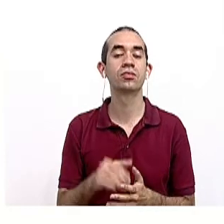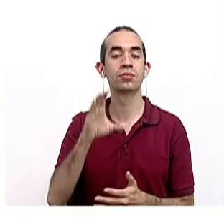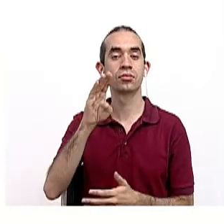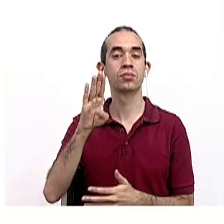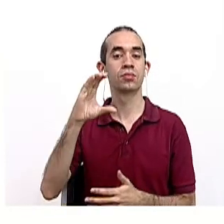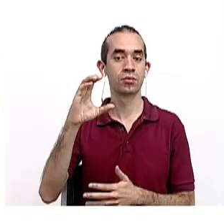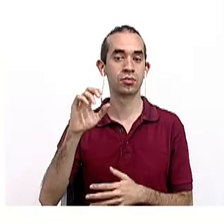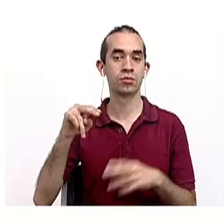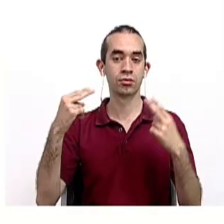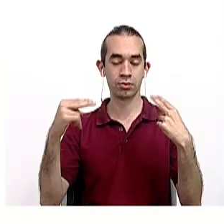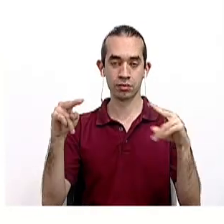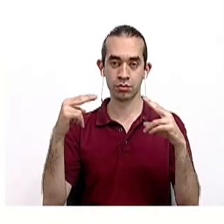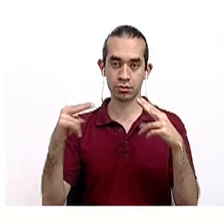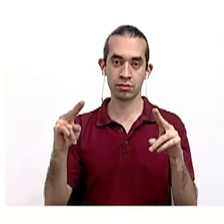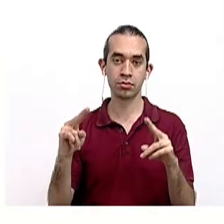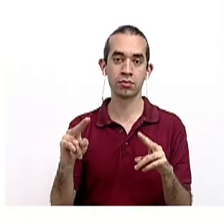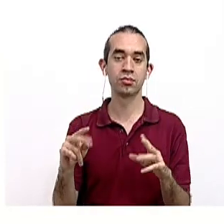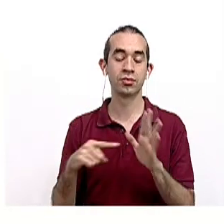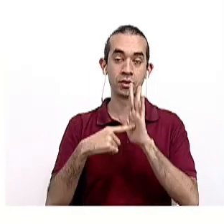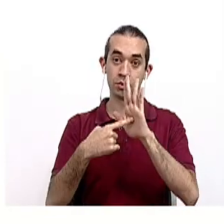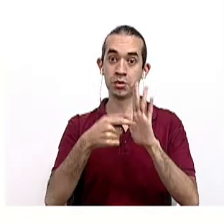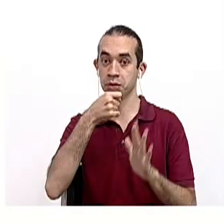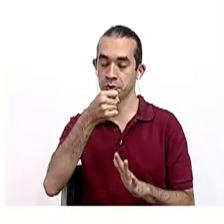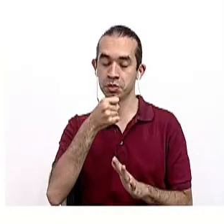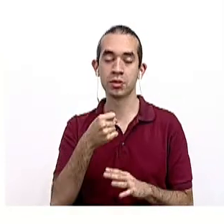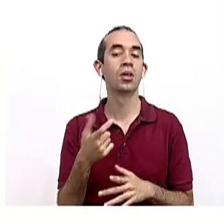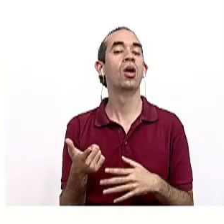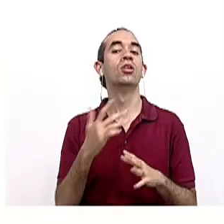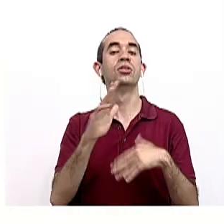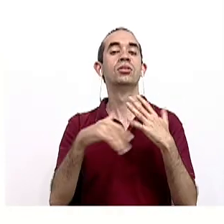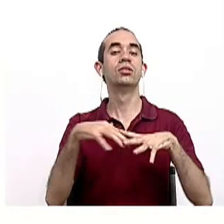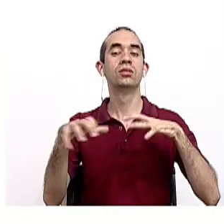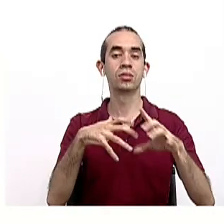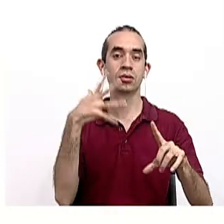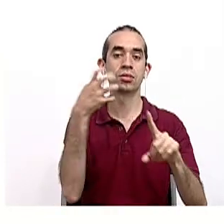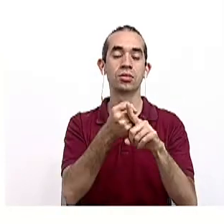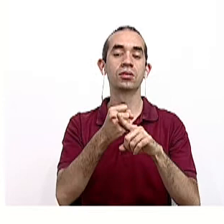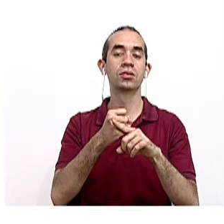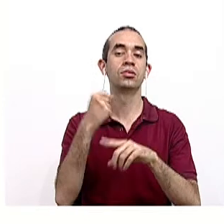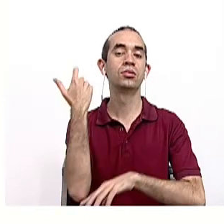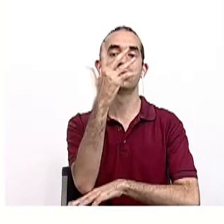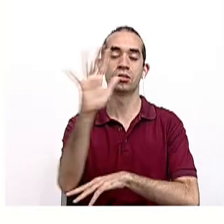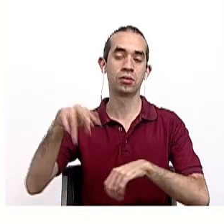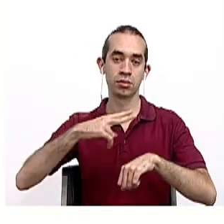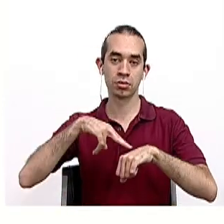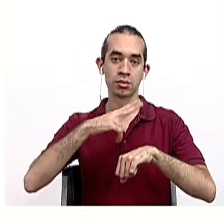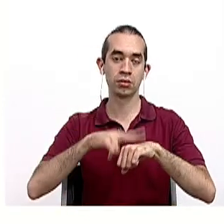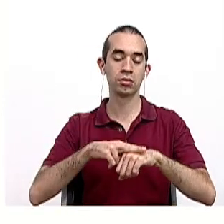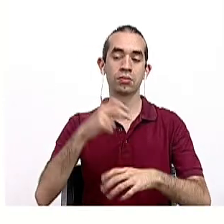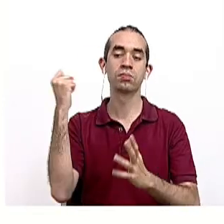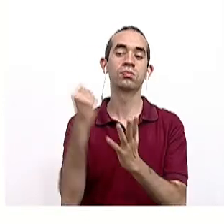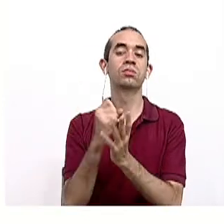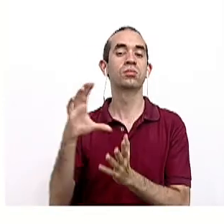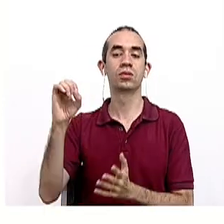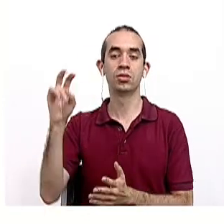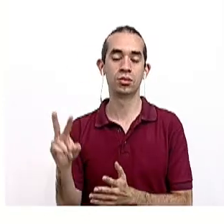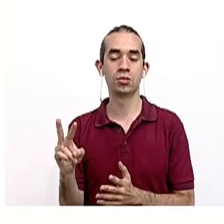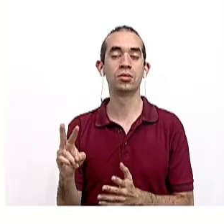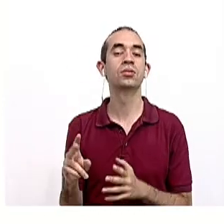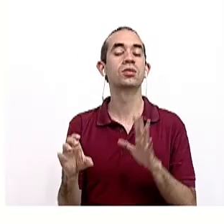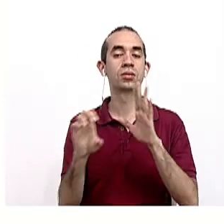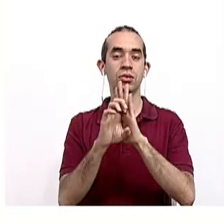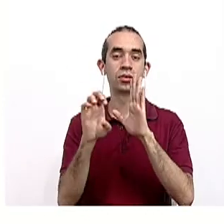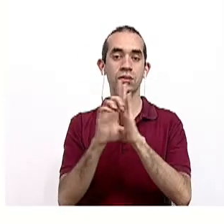report by CBC News shows that all of our actions have an impact on the environment and they leave a carbon footprint. For